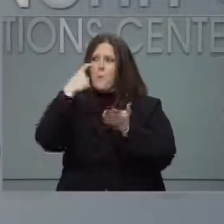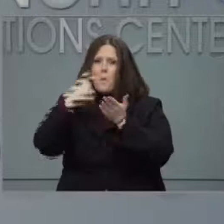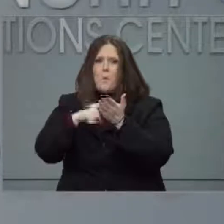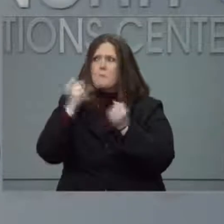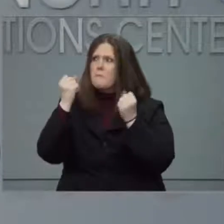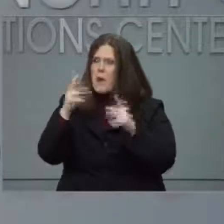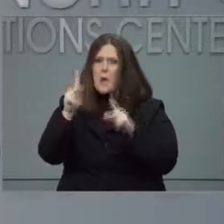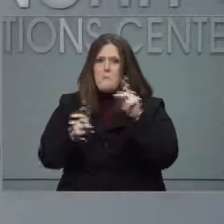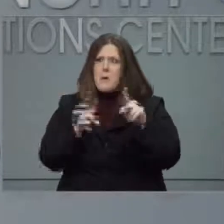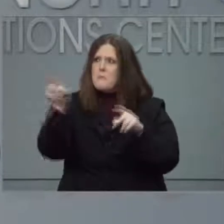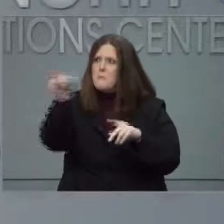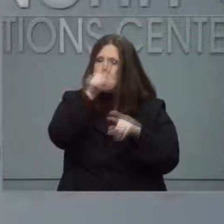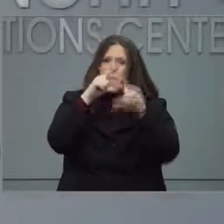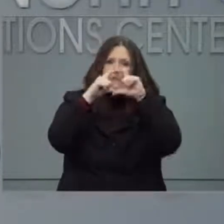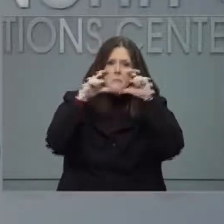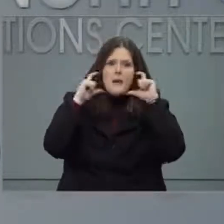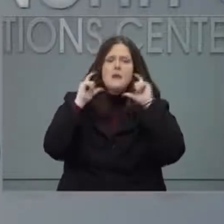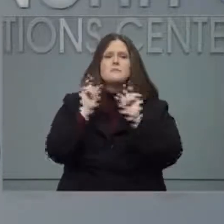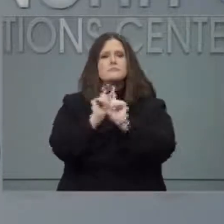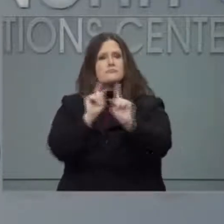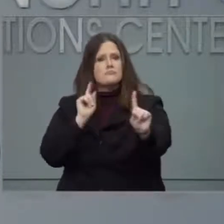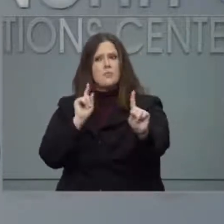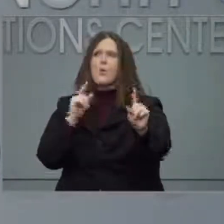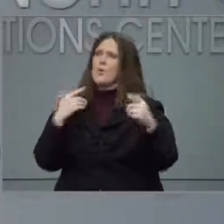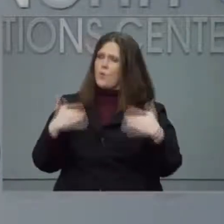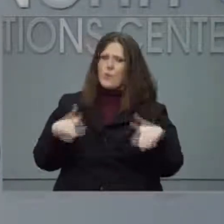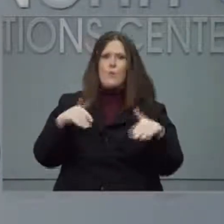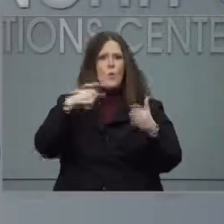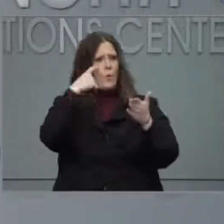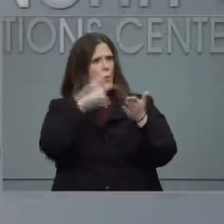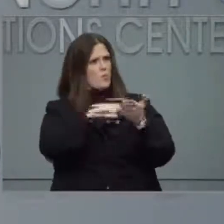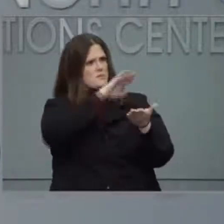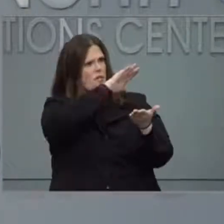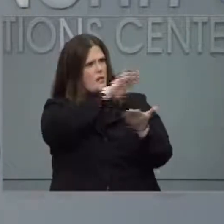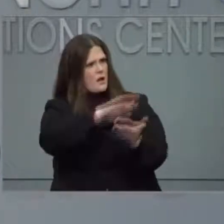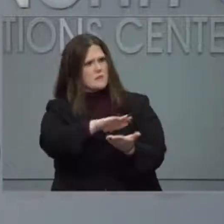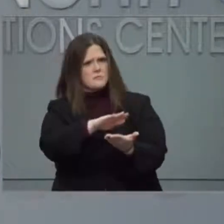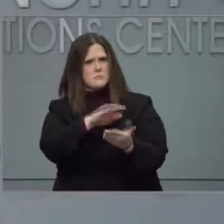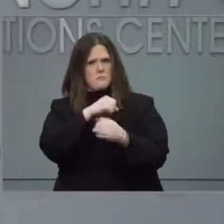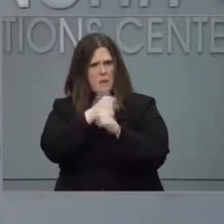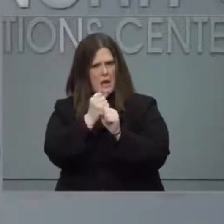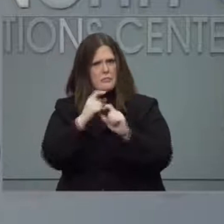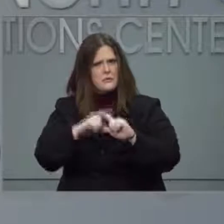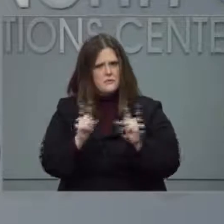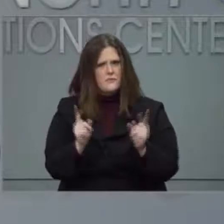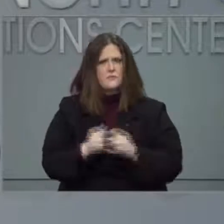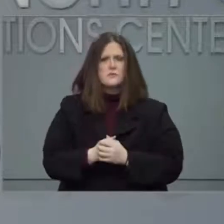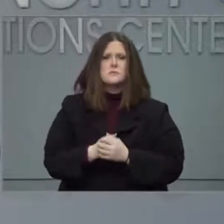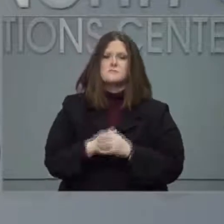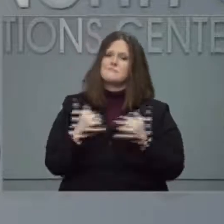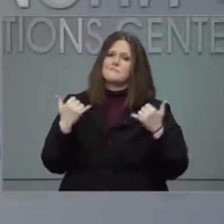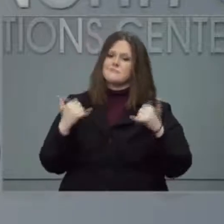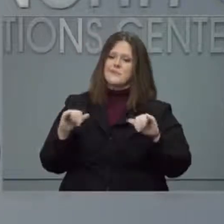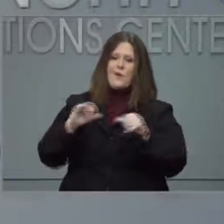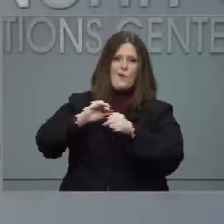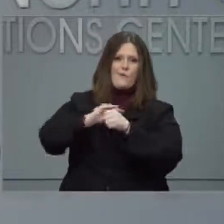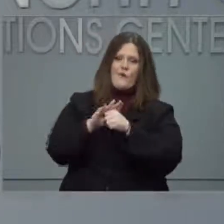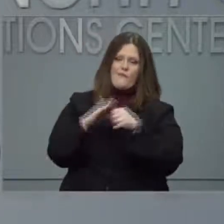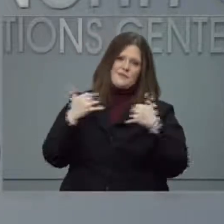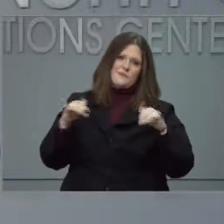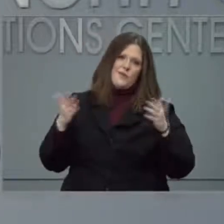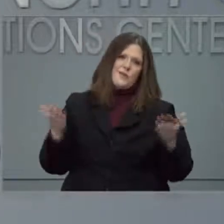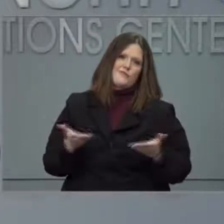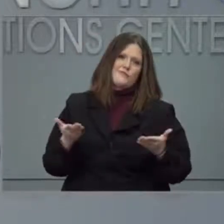it is making a real difference. But we are still far from the end of this pandemic, especially with the vaccine in